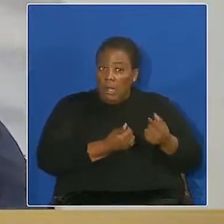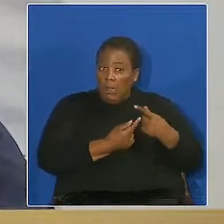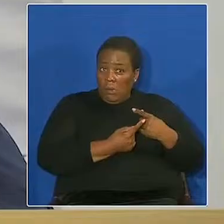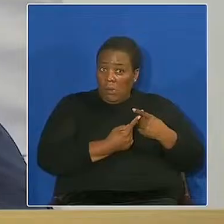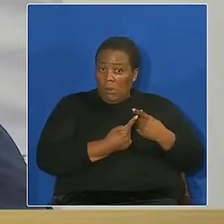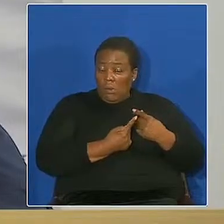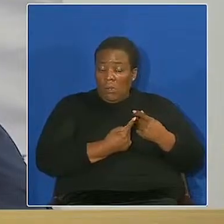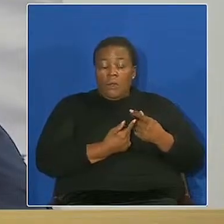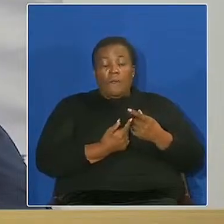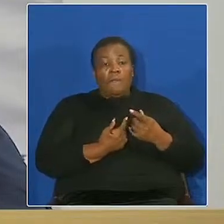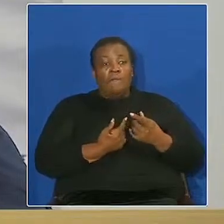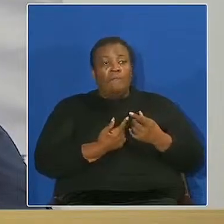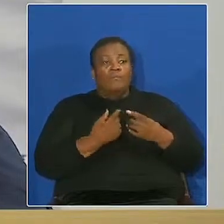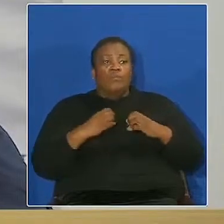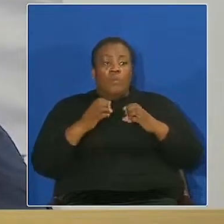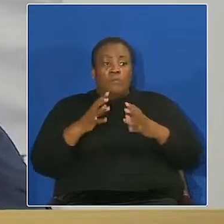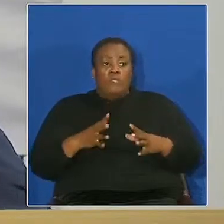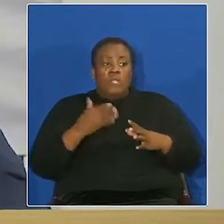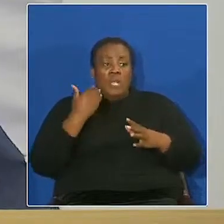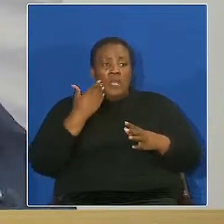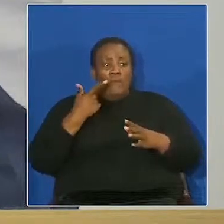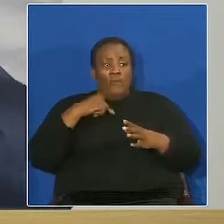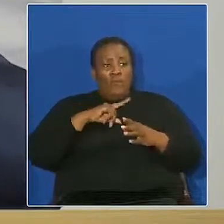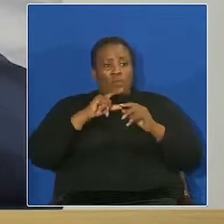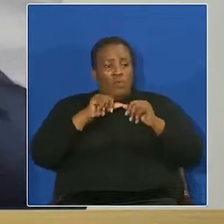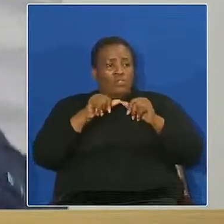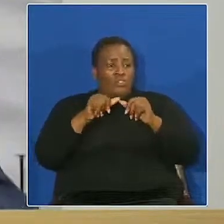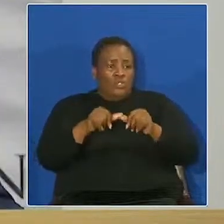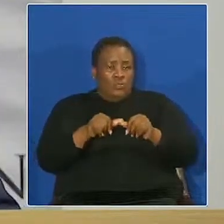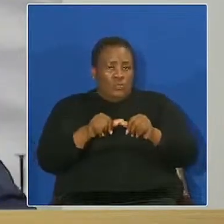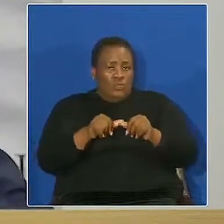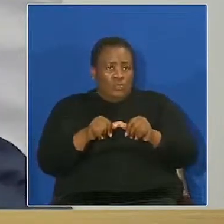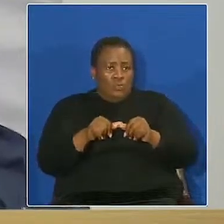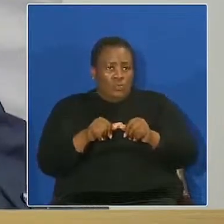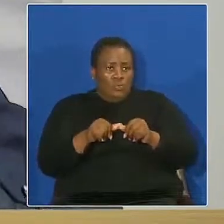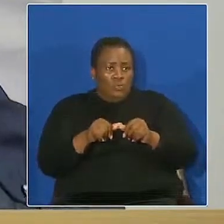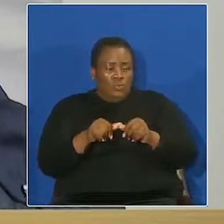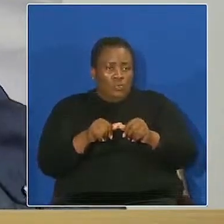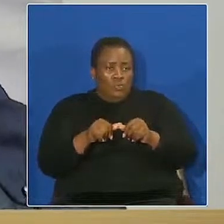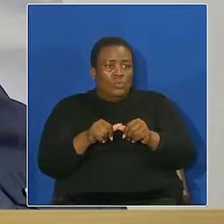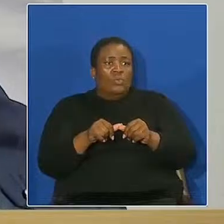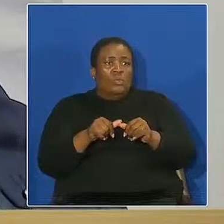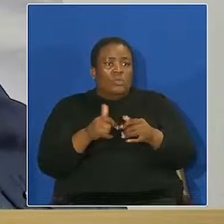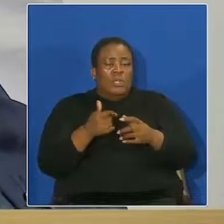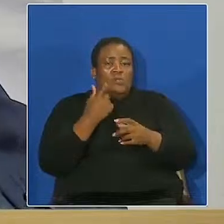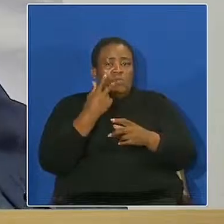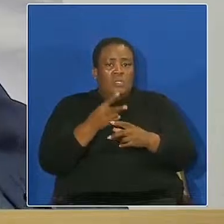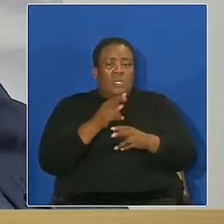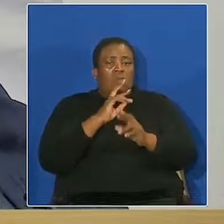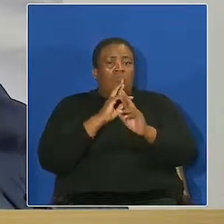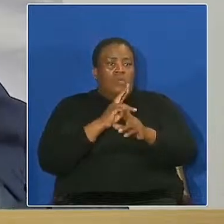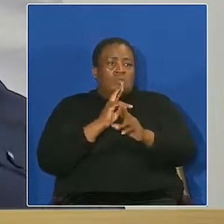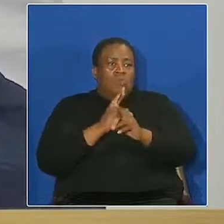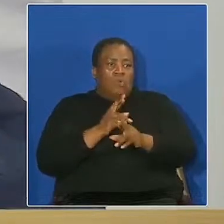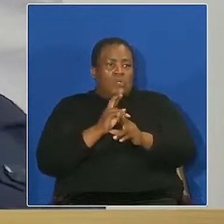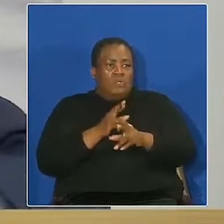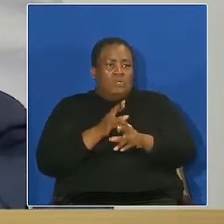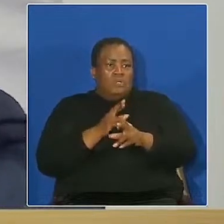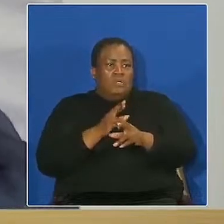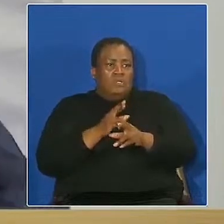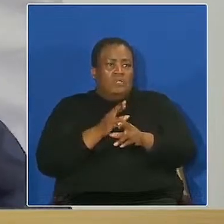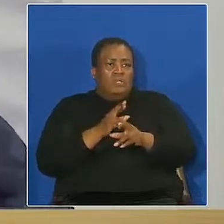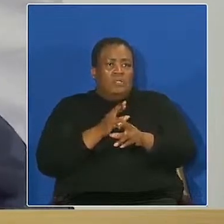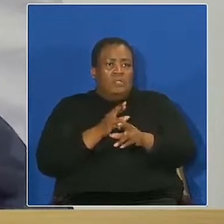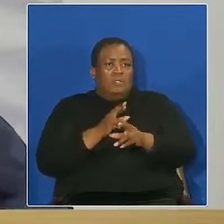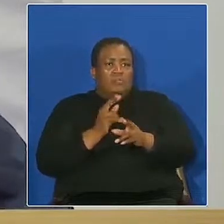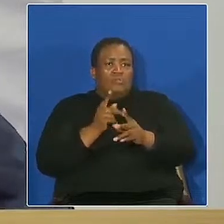Commissioners, if we can continue, and then one will give then the response on that towards the end